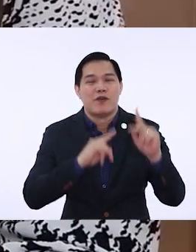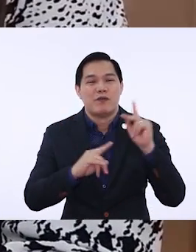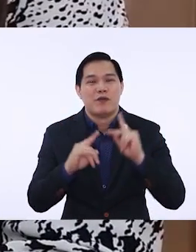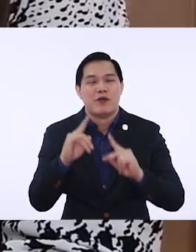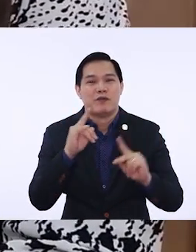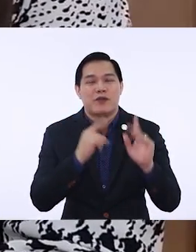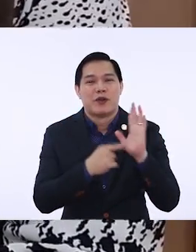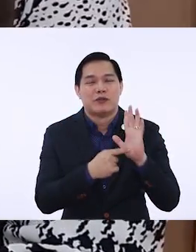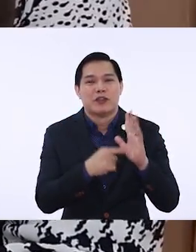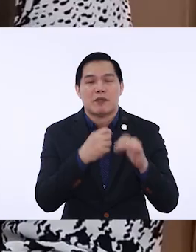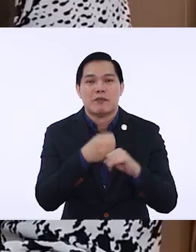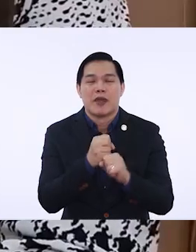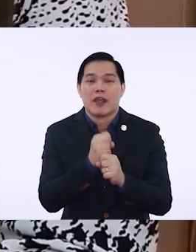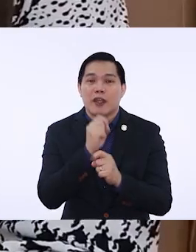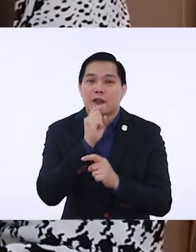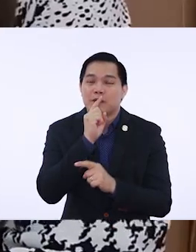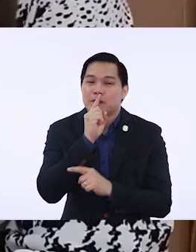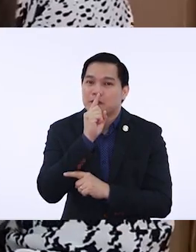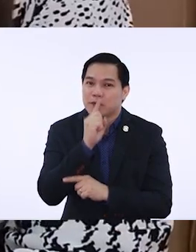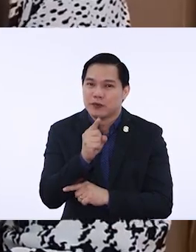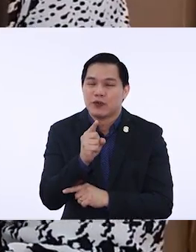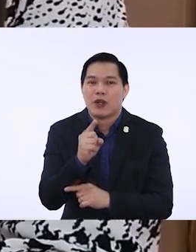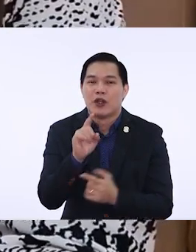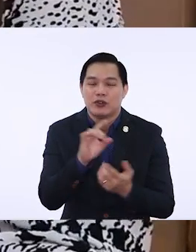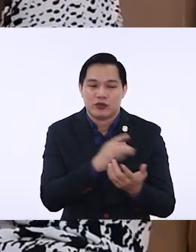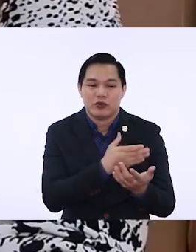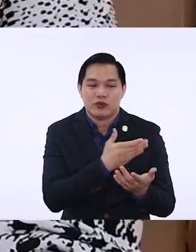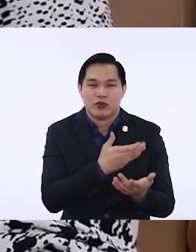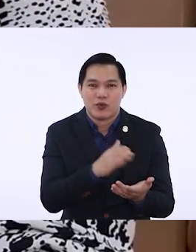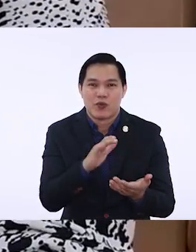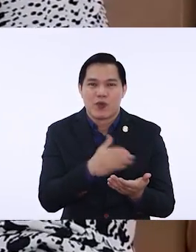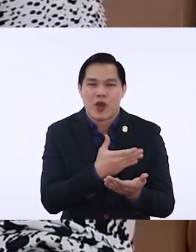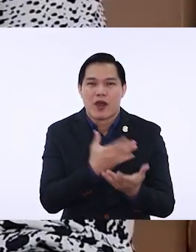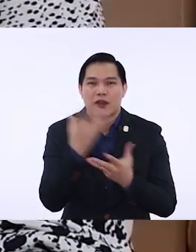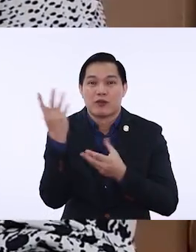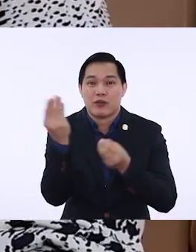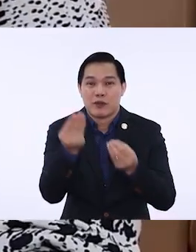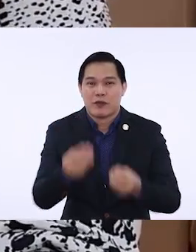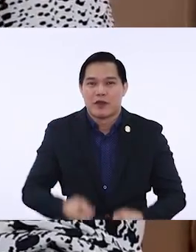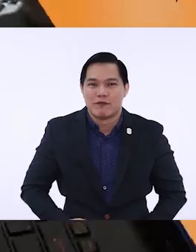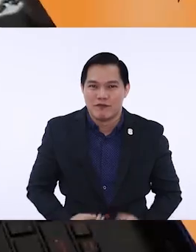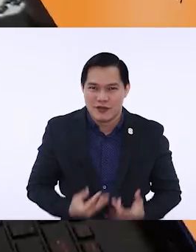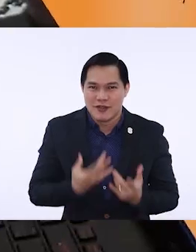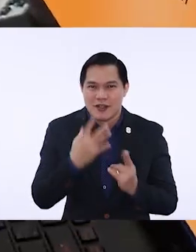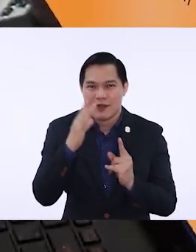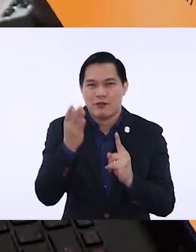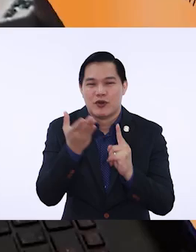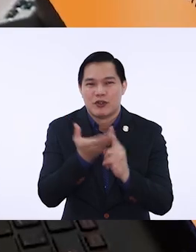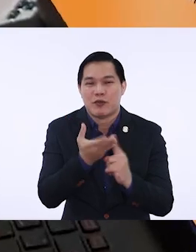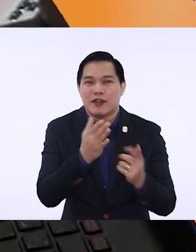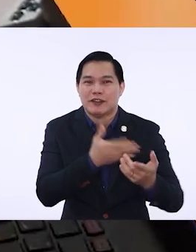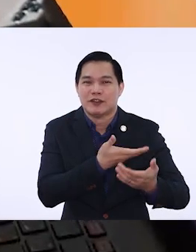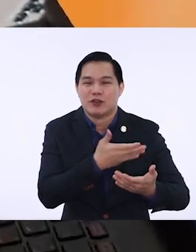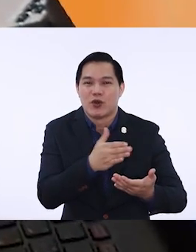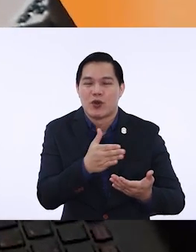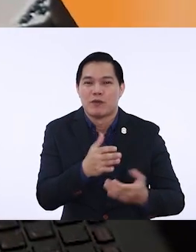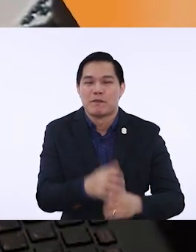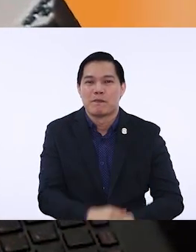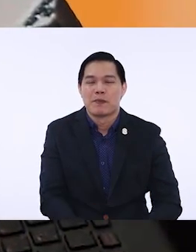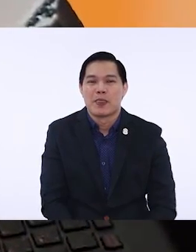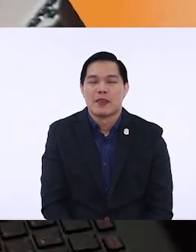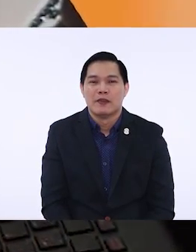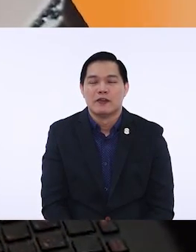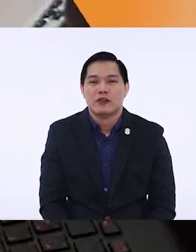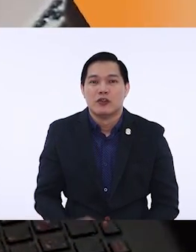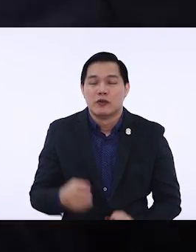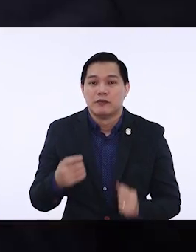We had to make sure that it's a song that's either an inspirational one or a motivating one. And of course, we had to